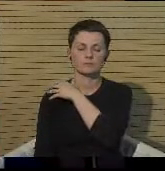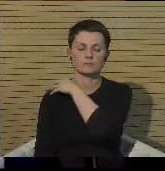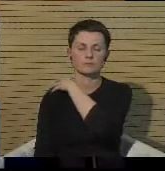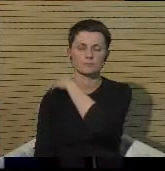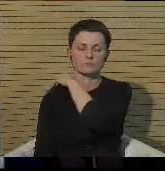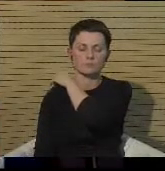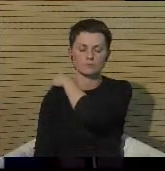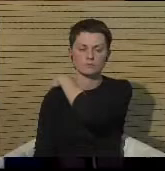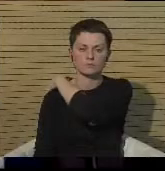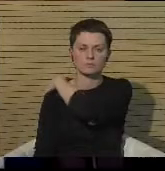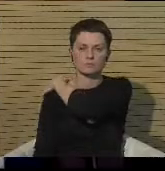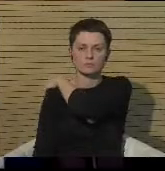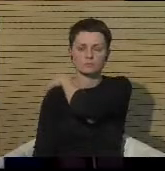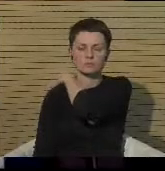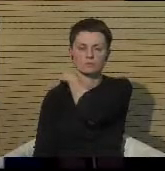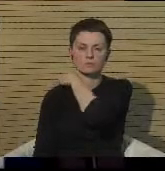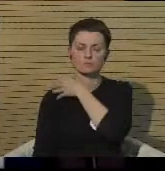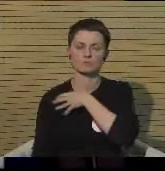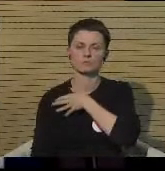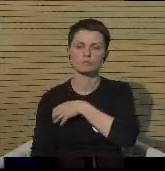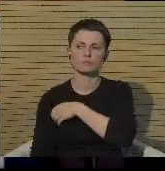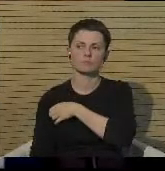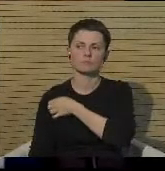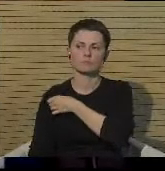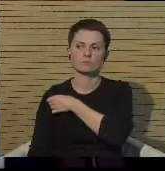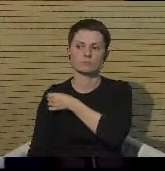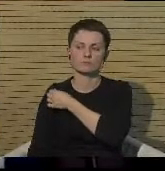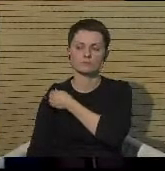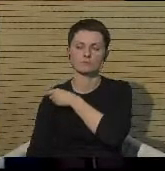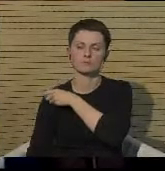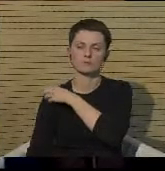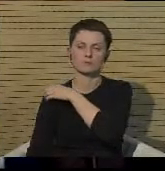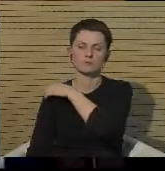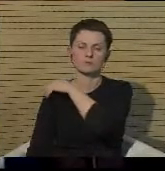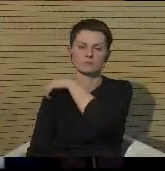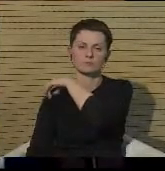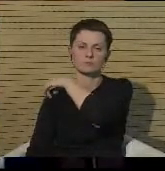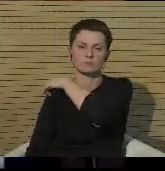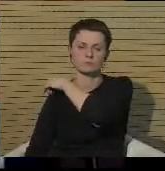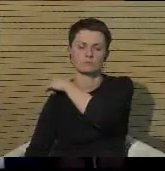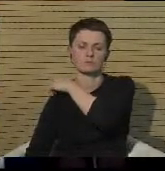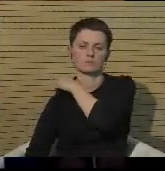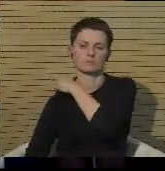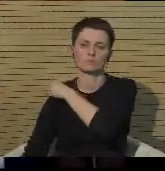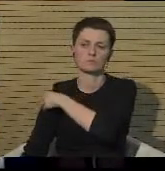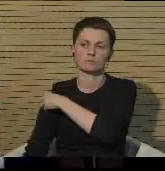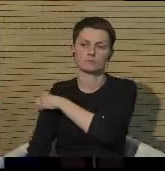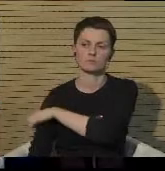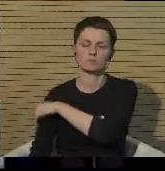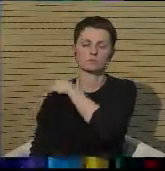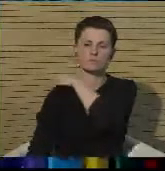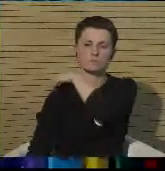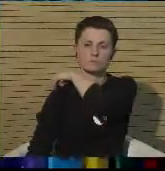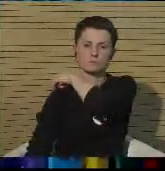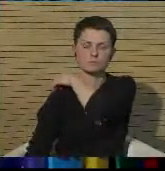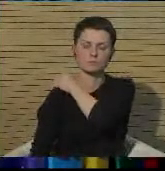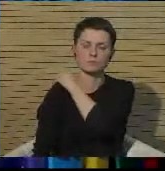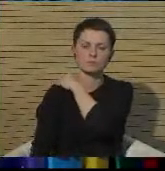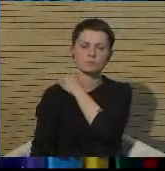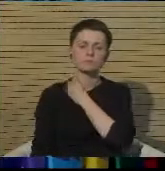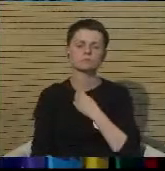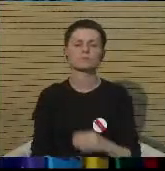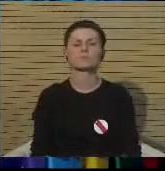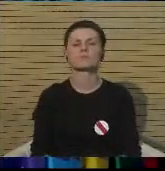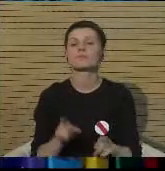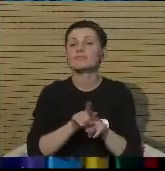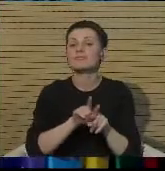not always do we appreciate them, but I am very much indebted to translators.